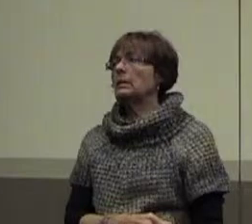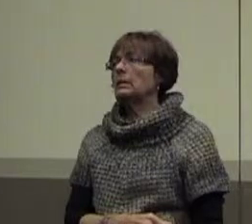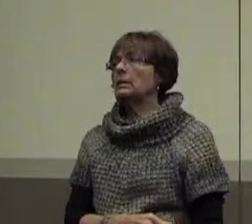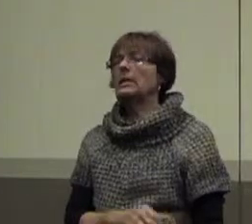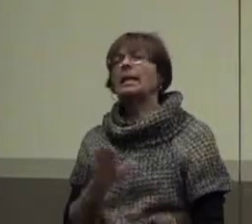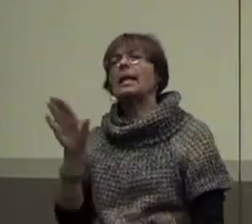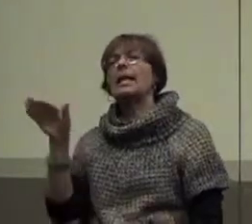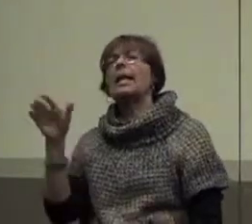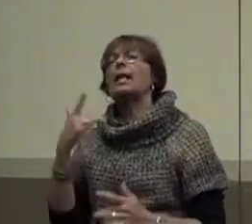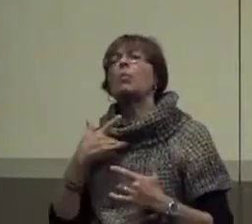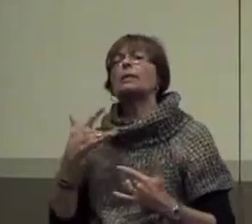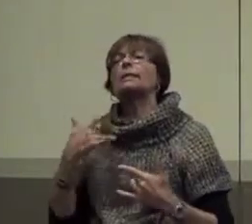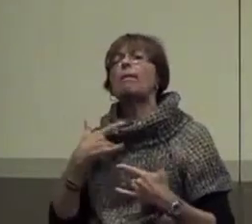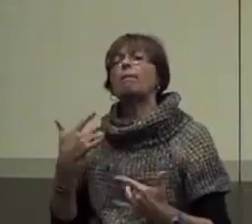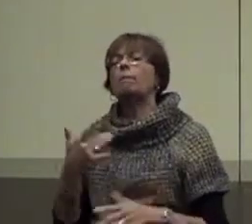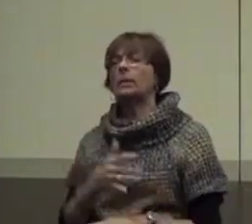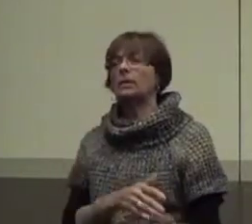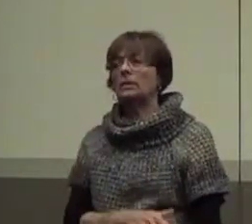Hey, Lily, what's up?